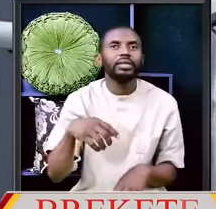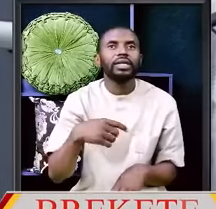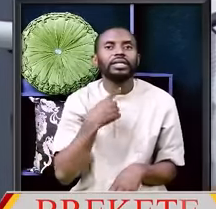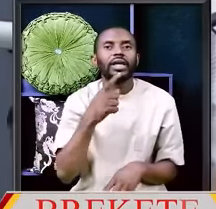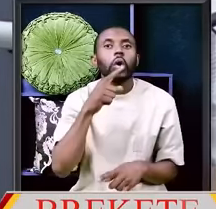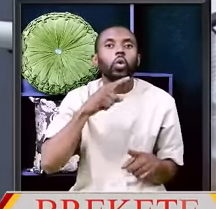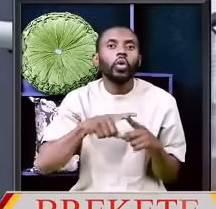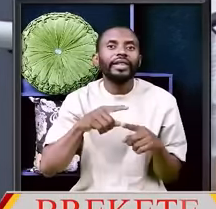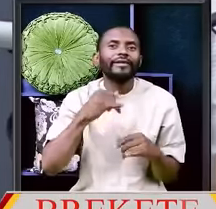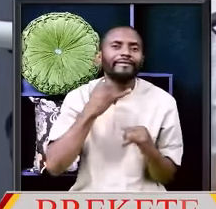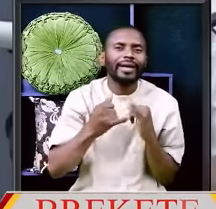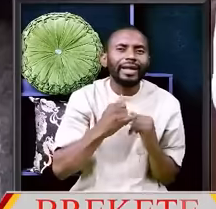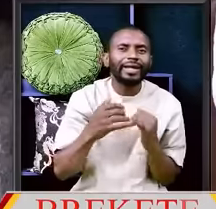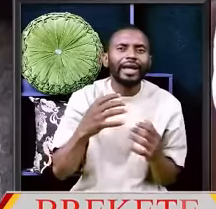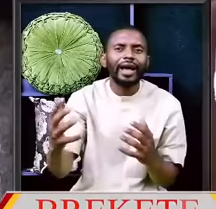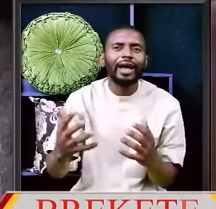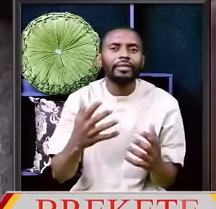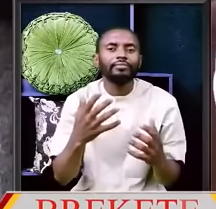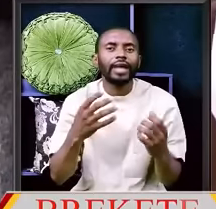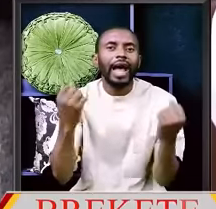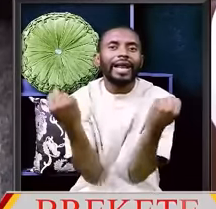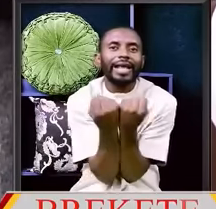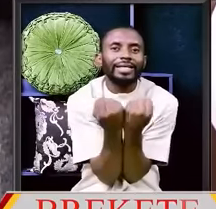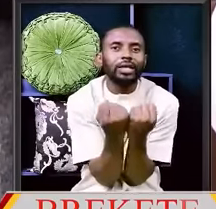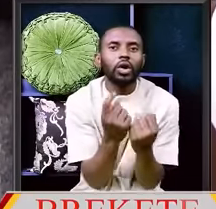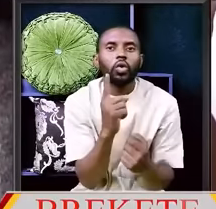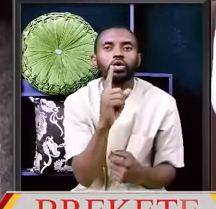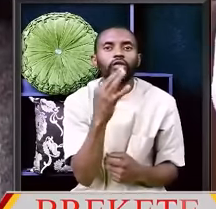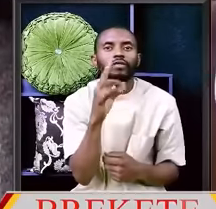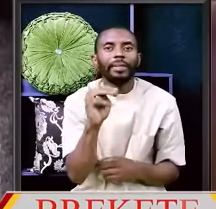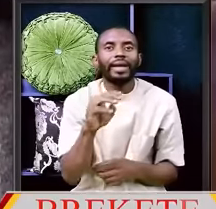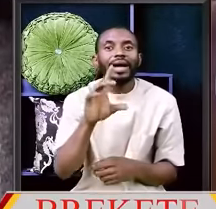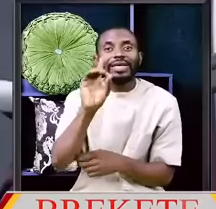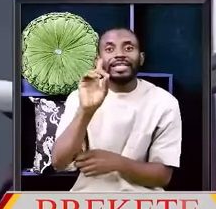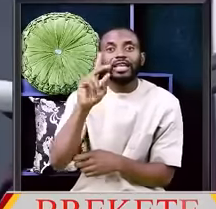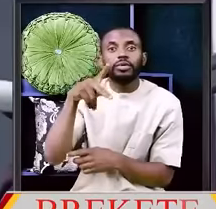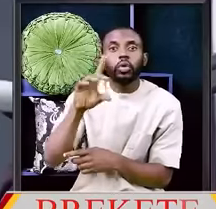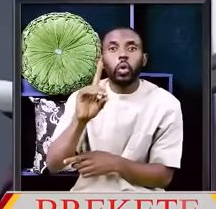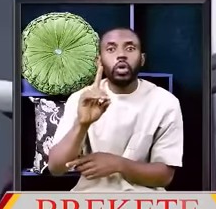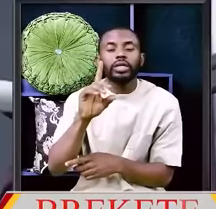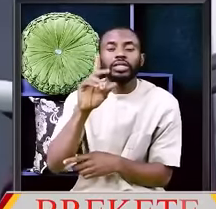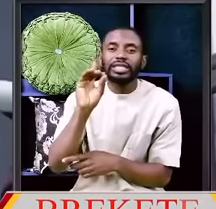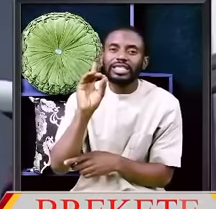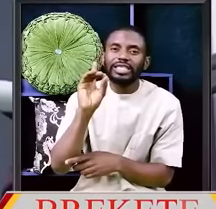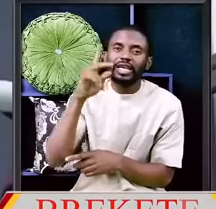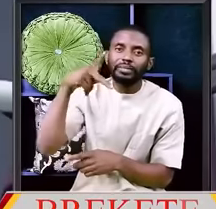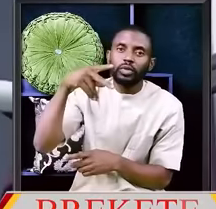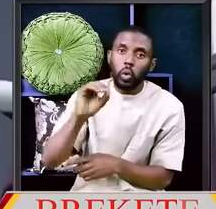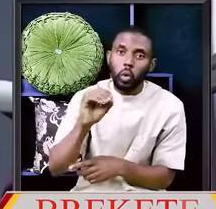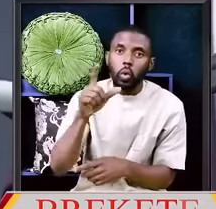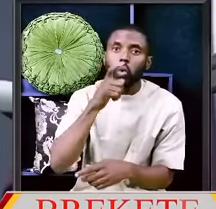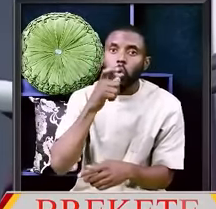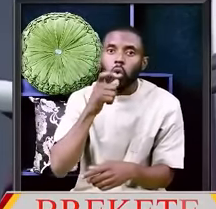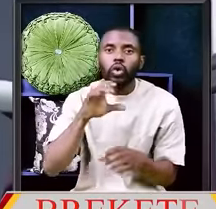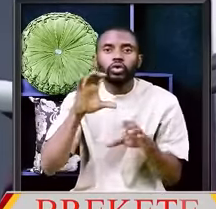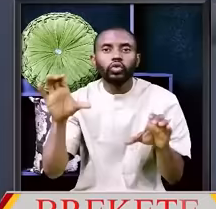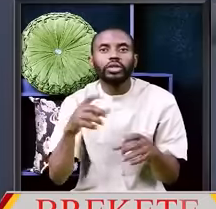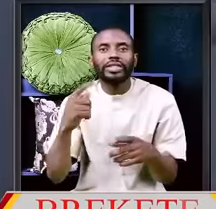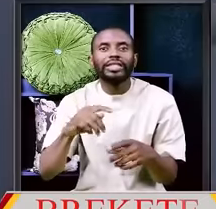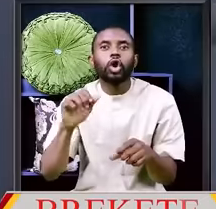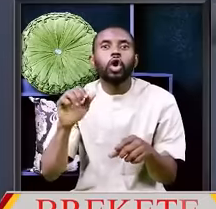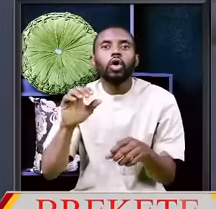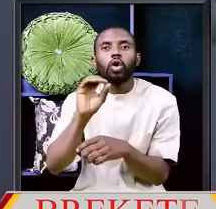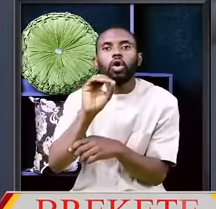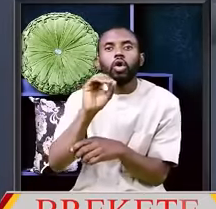when they finally arrest one of them, the DPO will do the operation. According to the news and people where they talk, say they